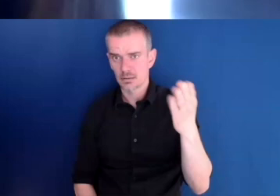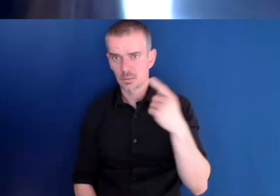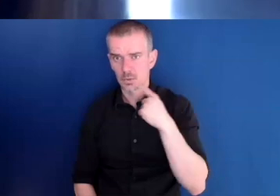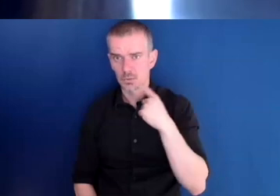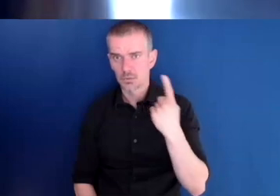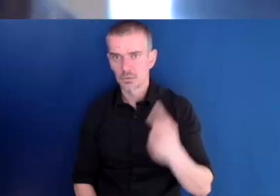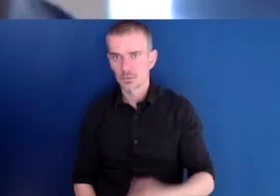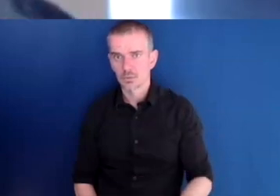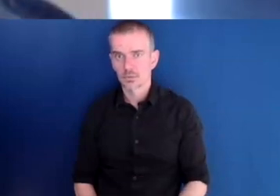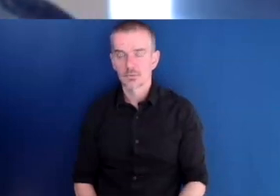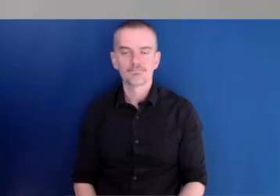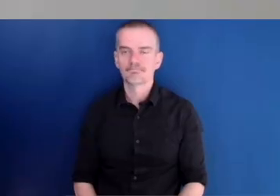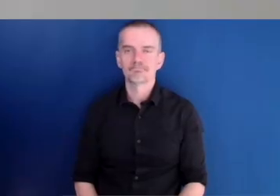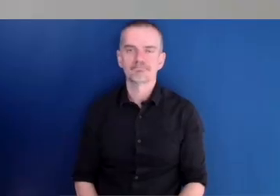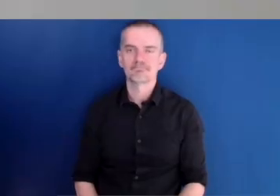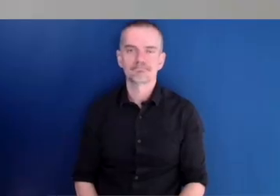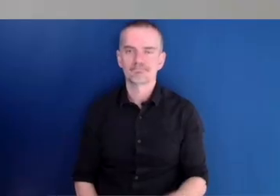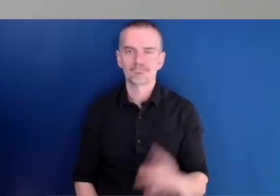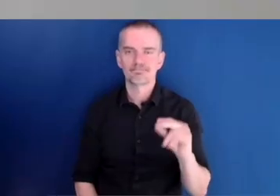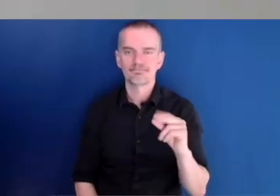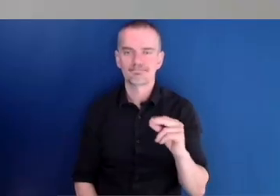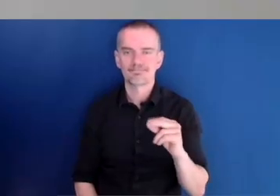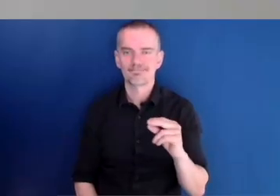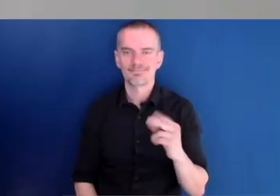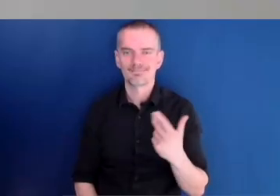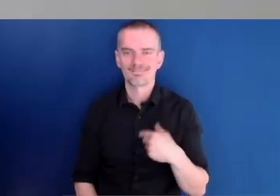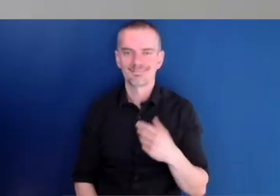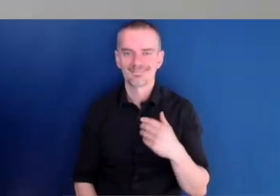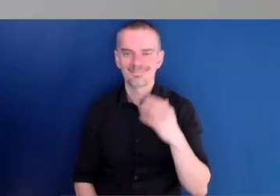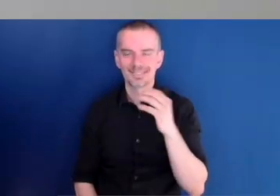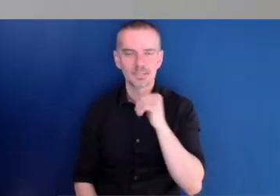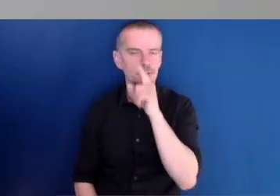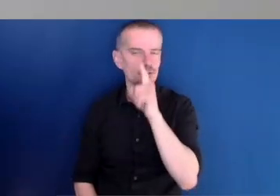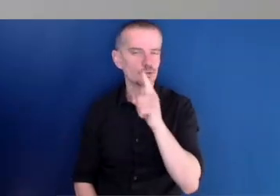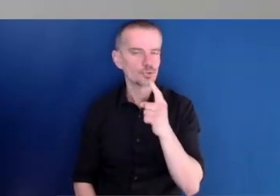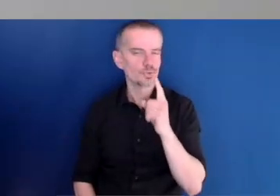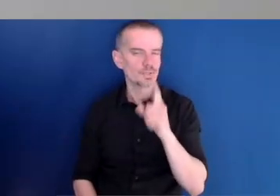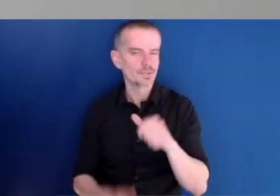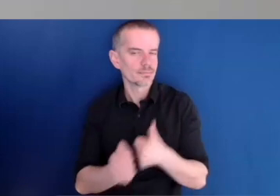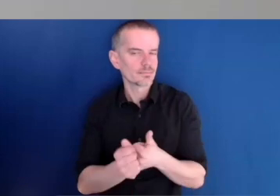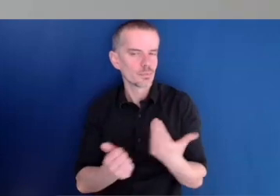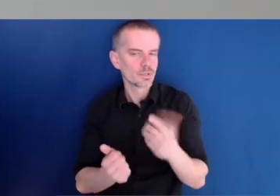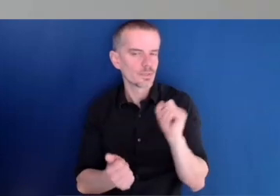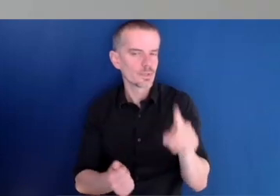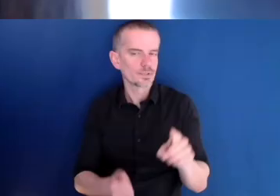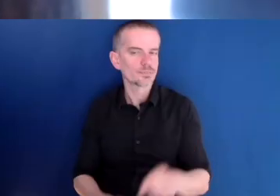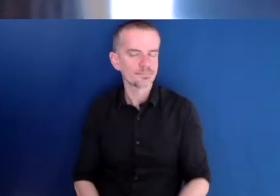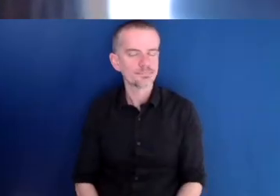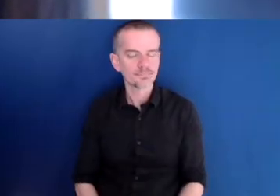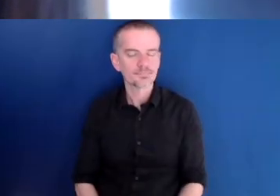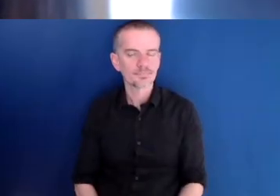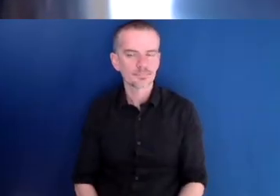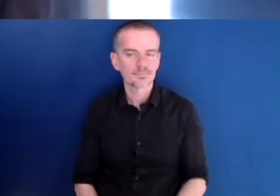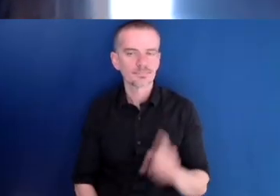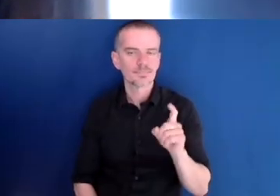that. No, because I don't really know what the nature of the question is. If Yeah, we get more info,